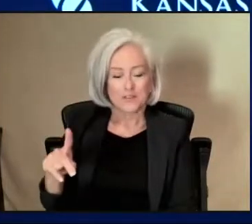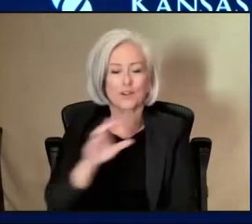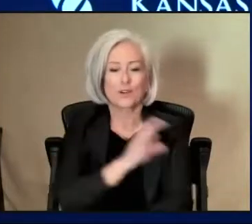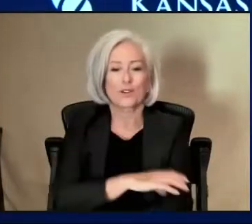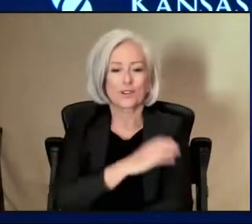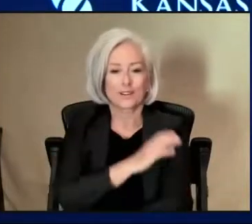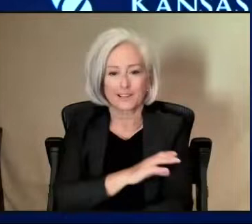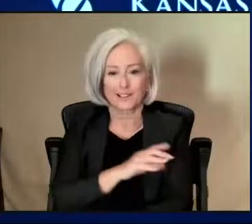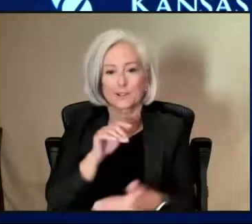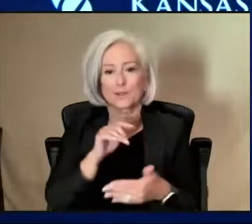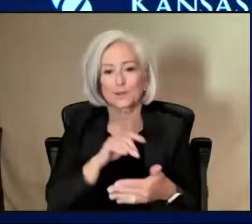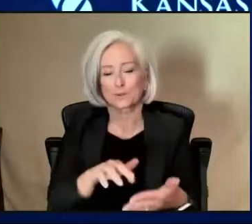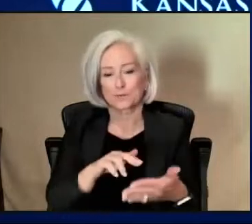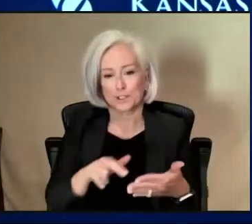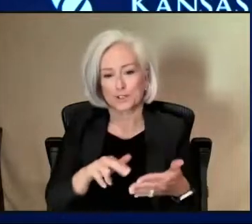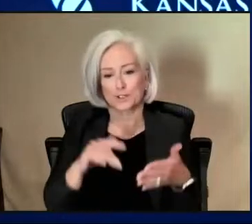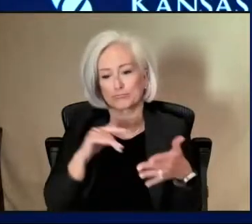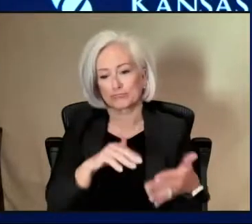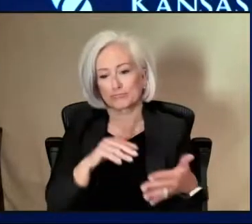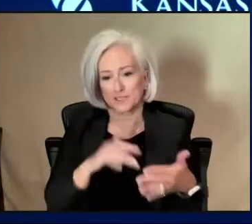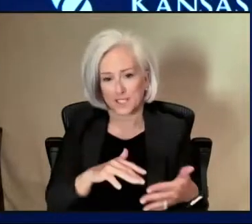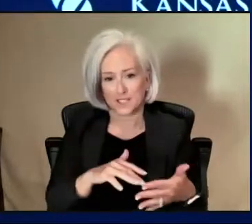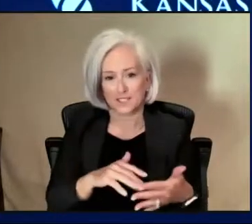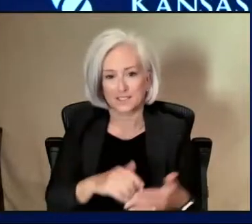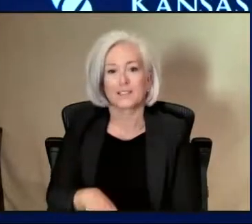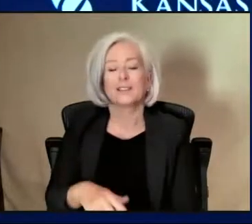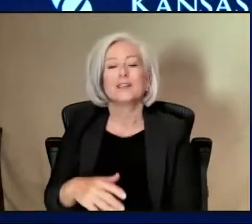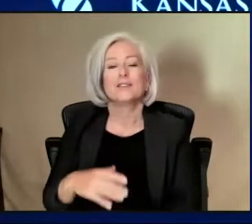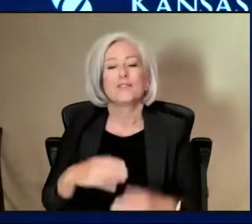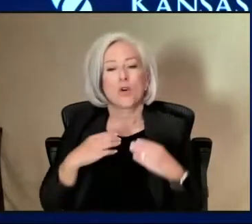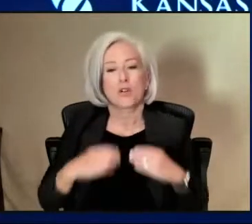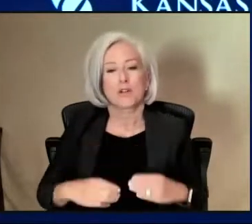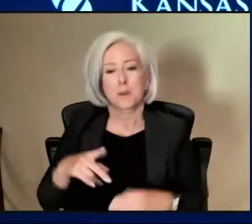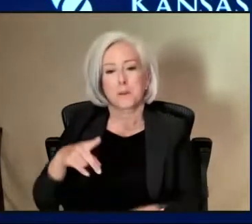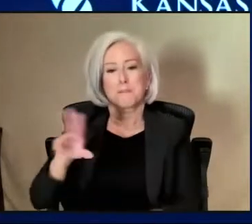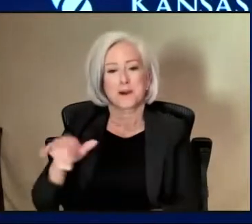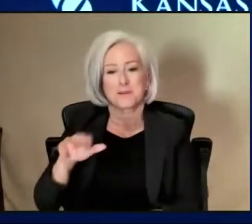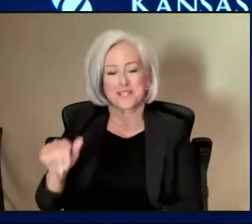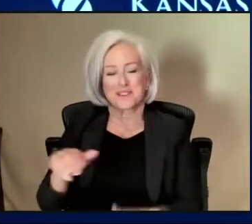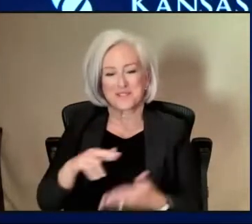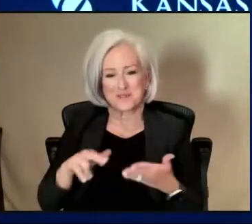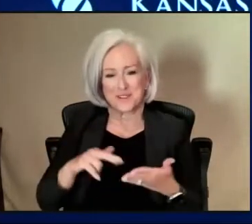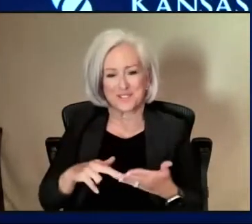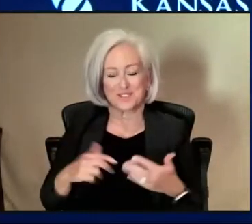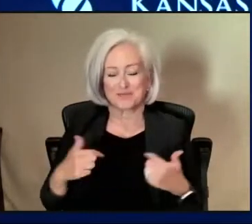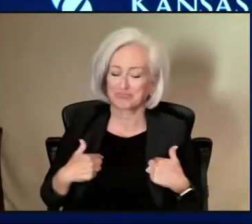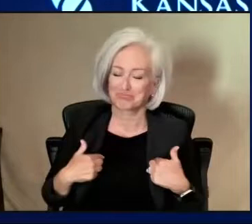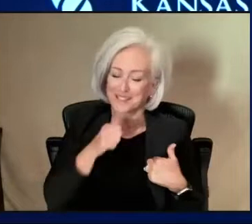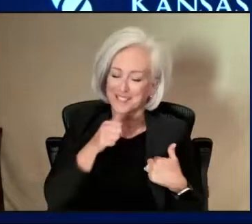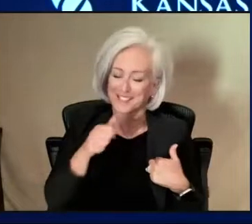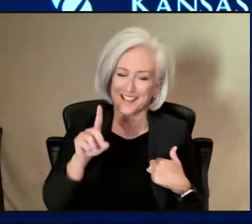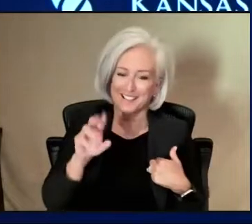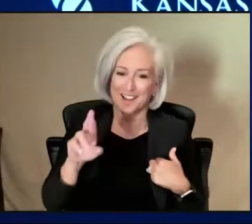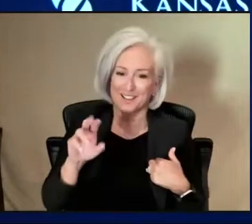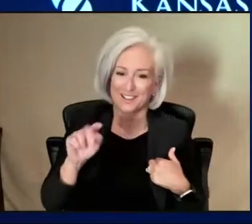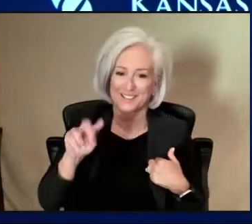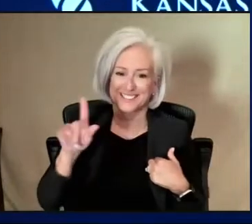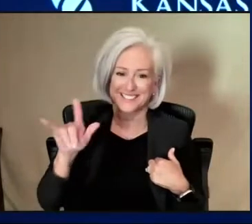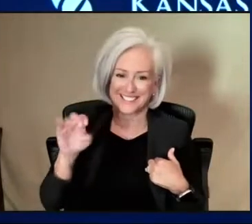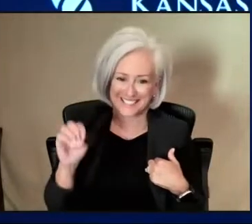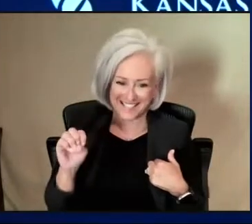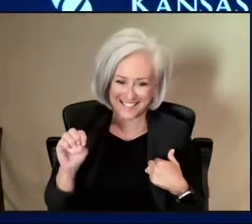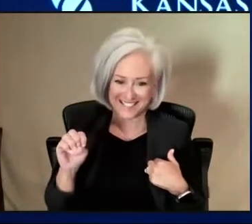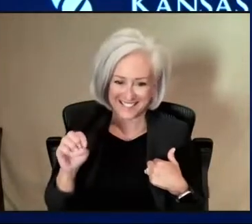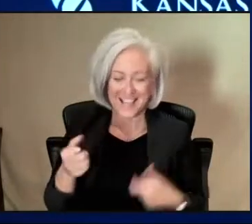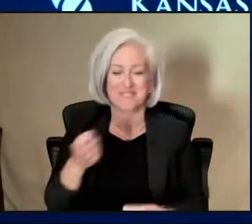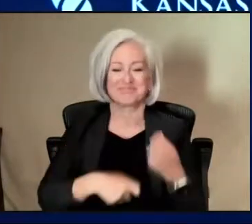Critical Care Medicine at KU Medical Center. Well, I'm not Dr. Steve Stites. I'm sitting in for Dr. Stites, and I think he must be enjoying